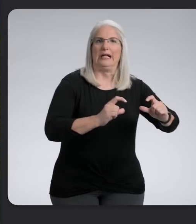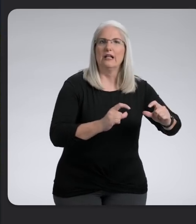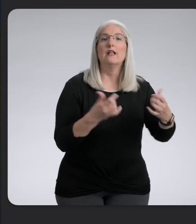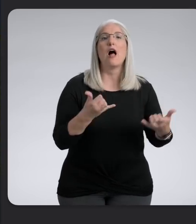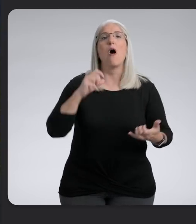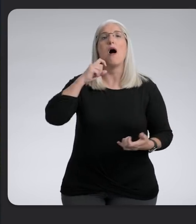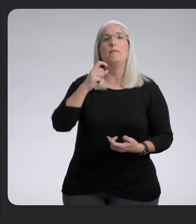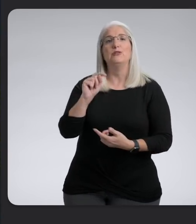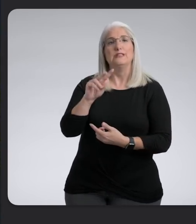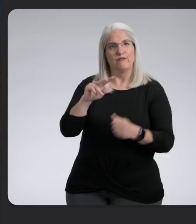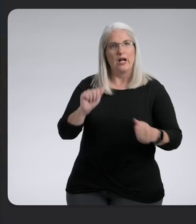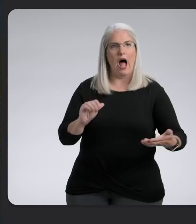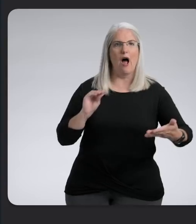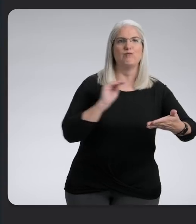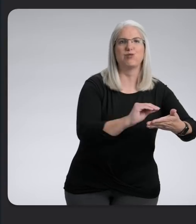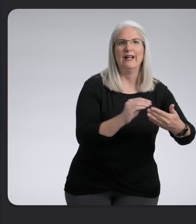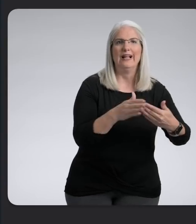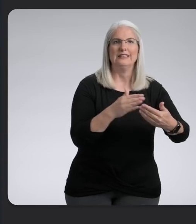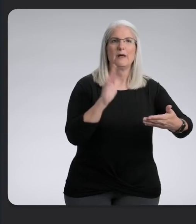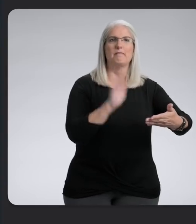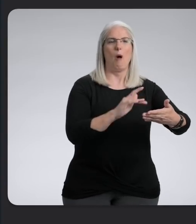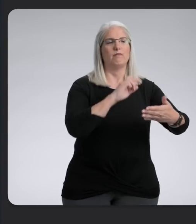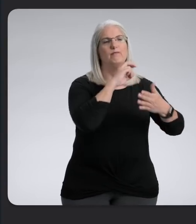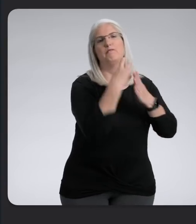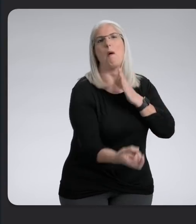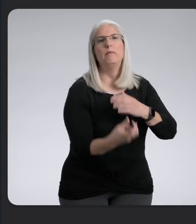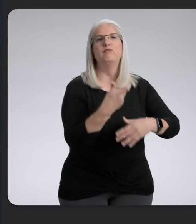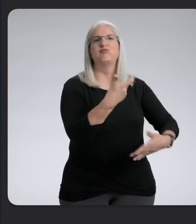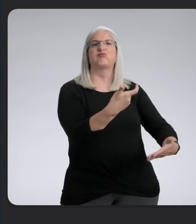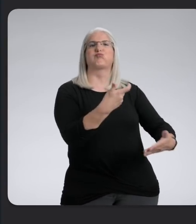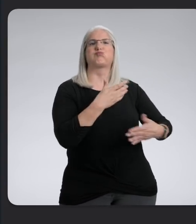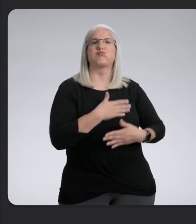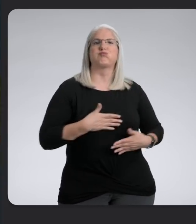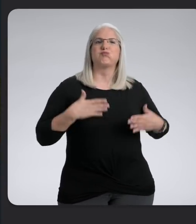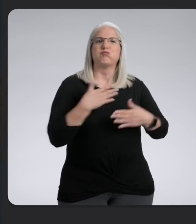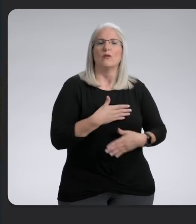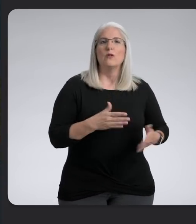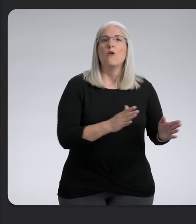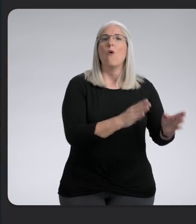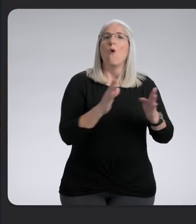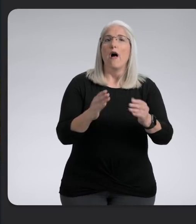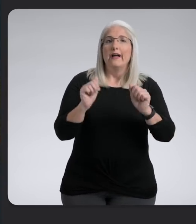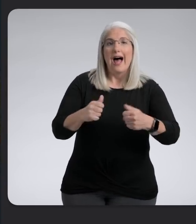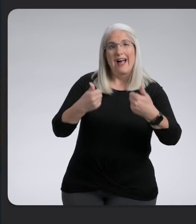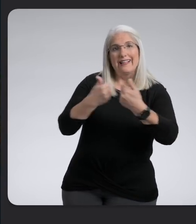into my favorite shows with a tap. And here's my gaming page. The